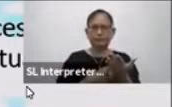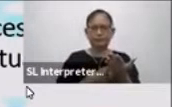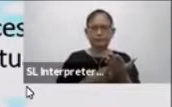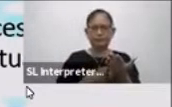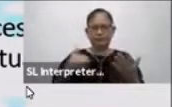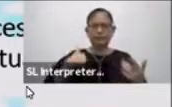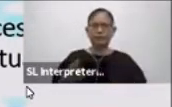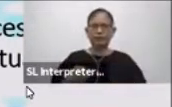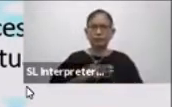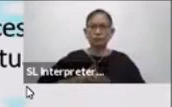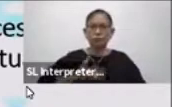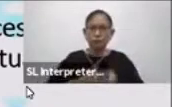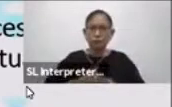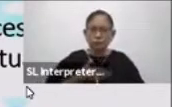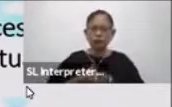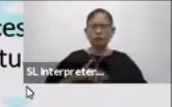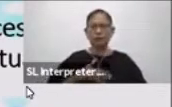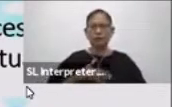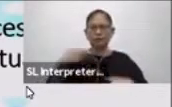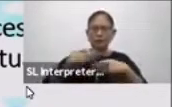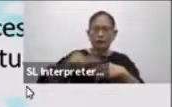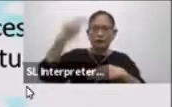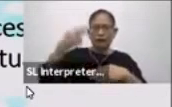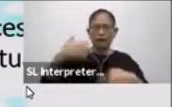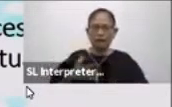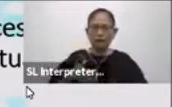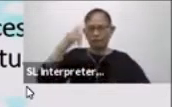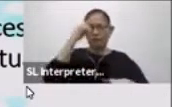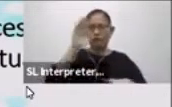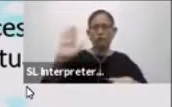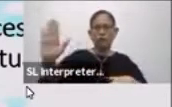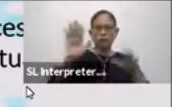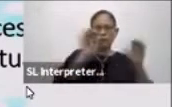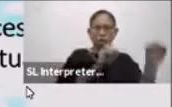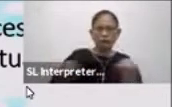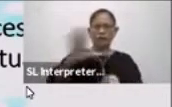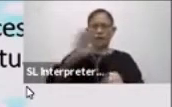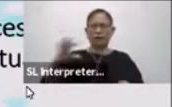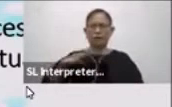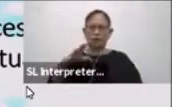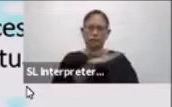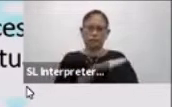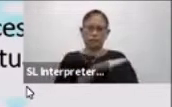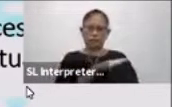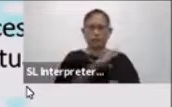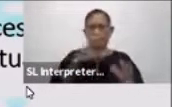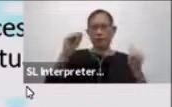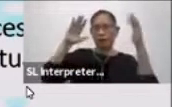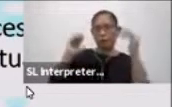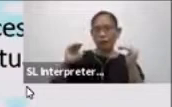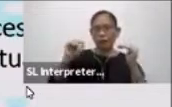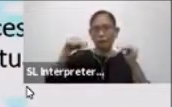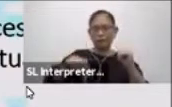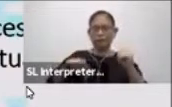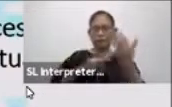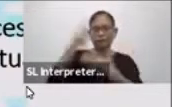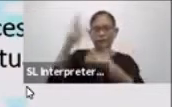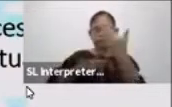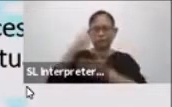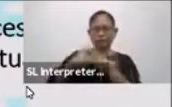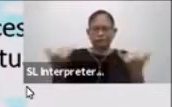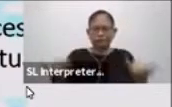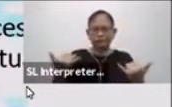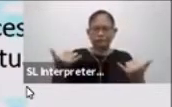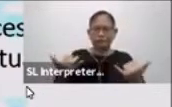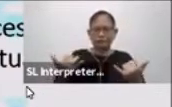appreciate, very highly appreciation to the organizer and the community. And I hope our session today will also generate some